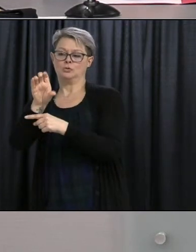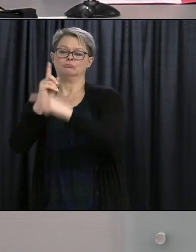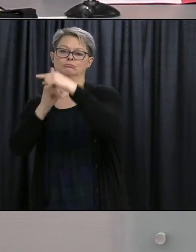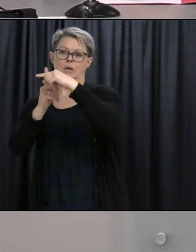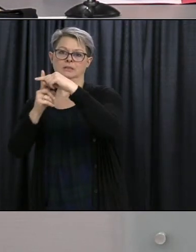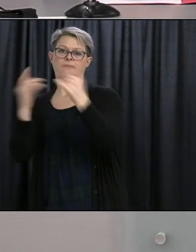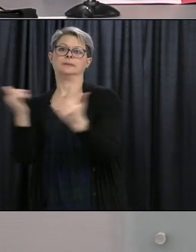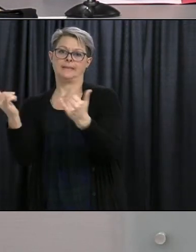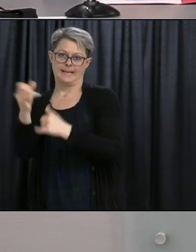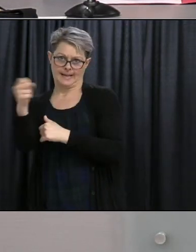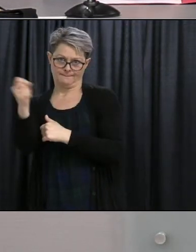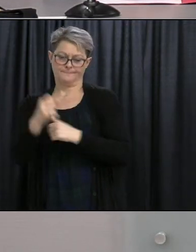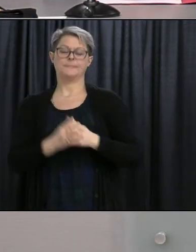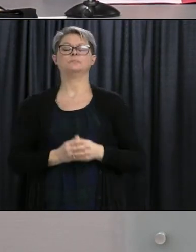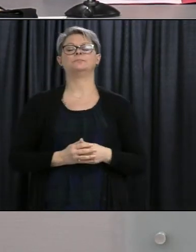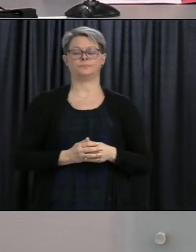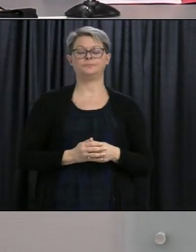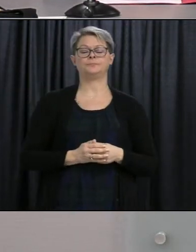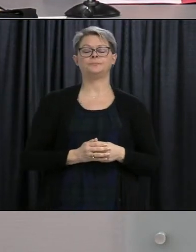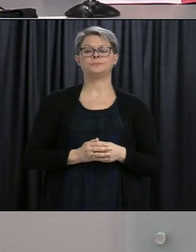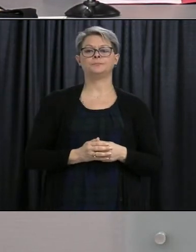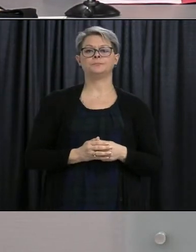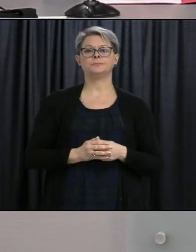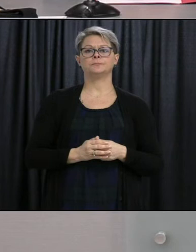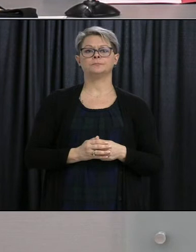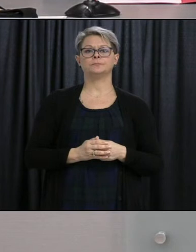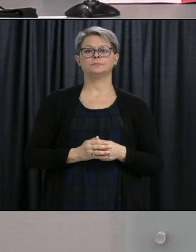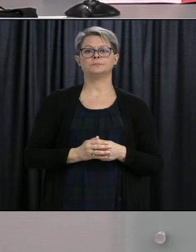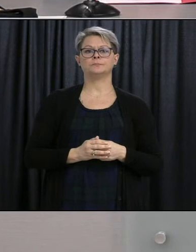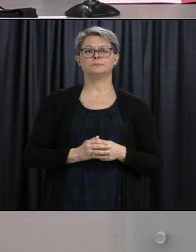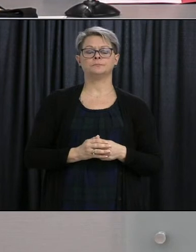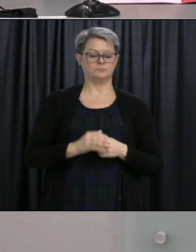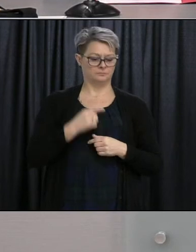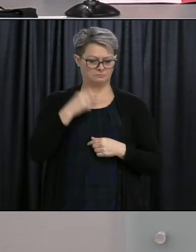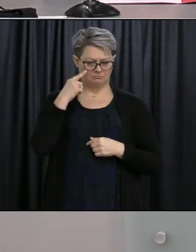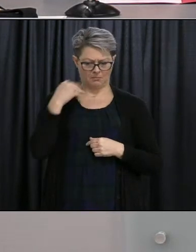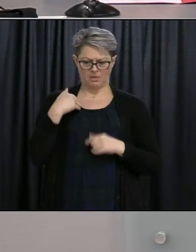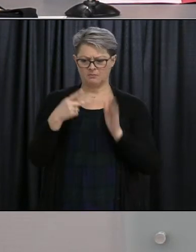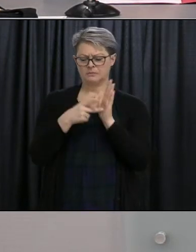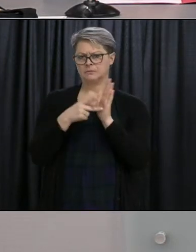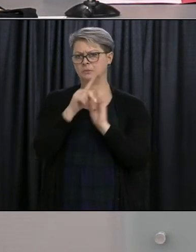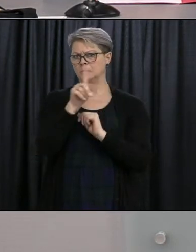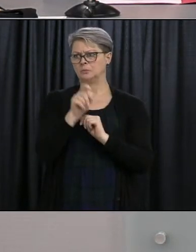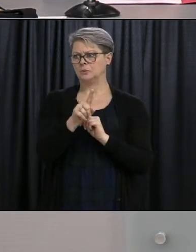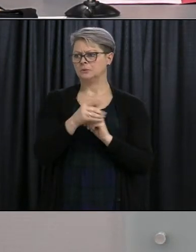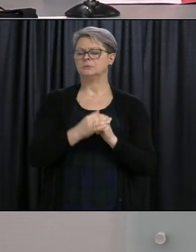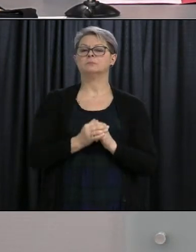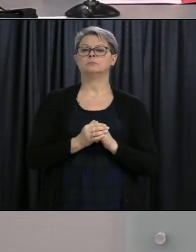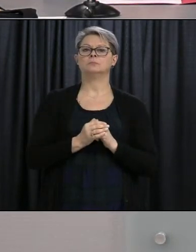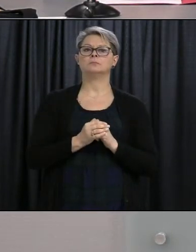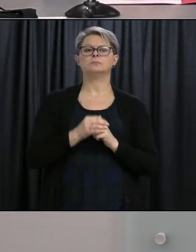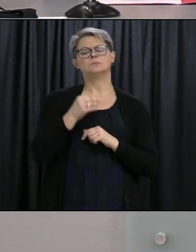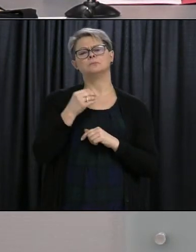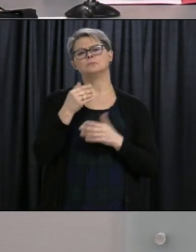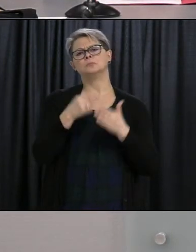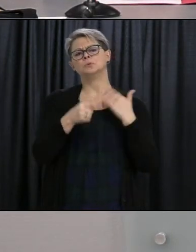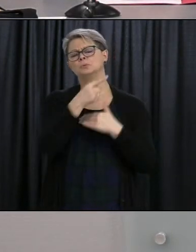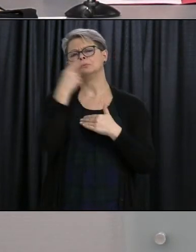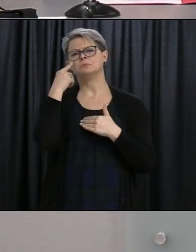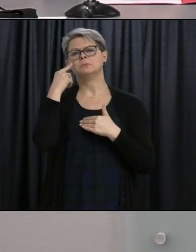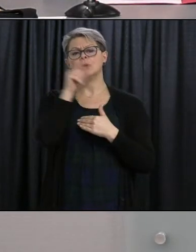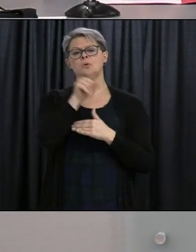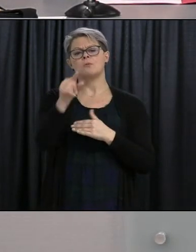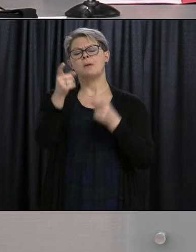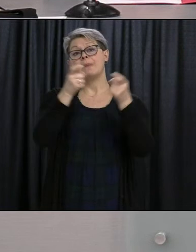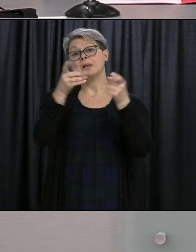Okay. I just thinking I get a second question here, and that is, I'm wondering what you say about government managers who